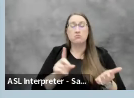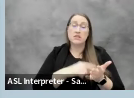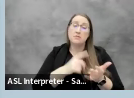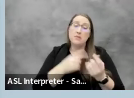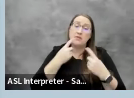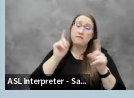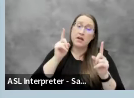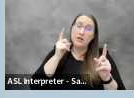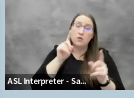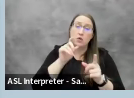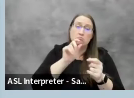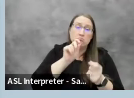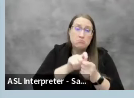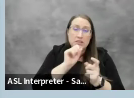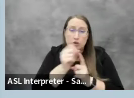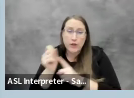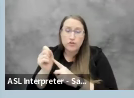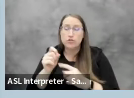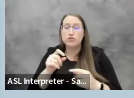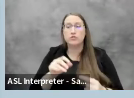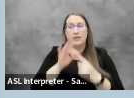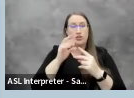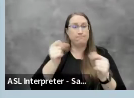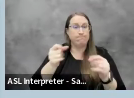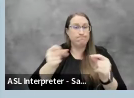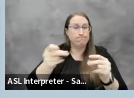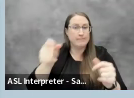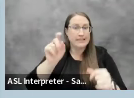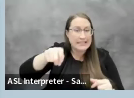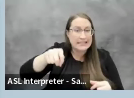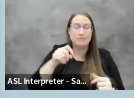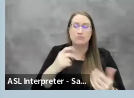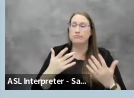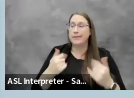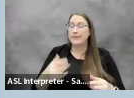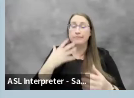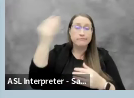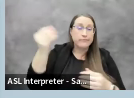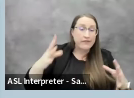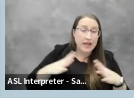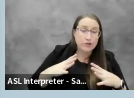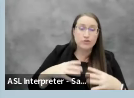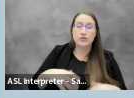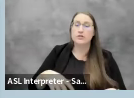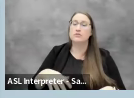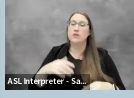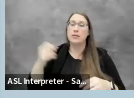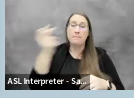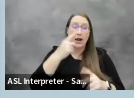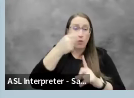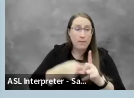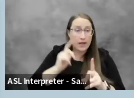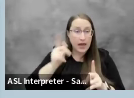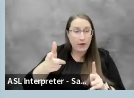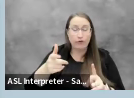effective tool. And especially if you need something done quickly, and then if you're going on a vacation and want to then come back a month later